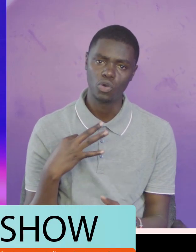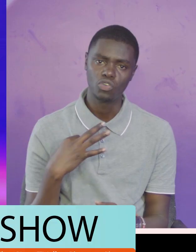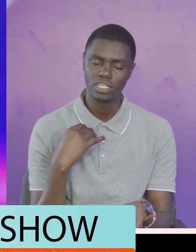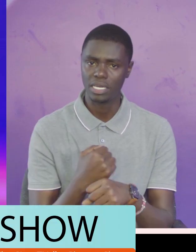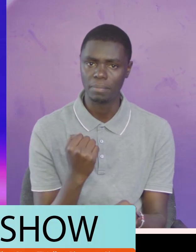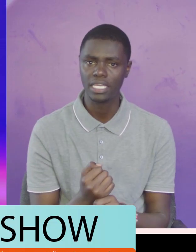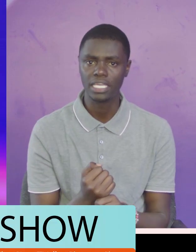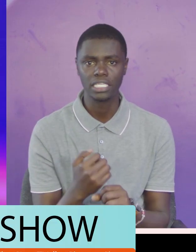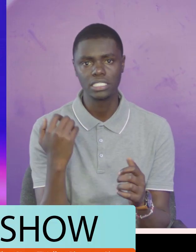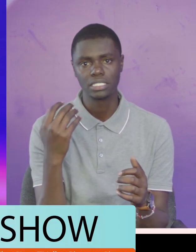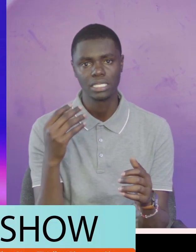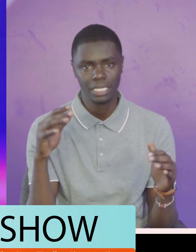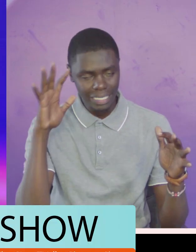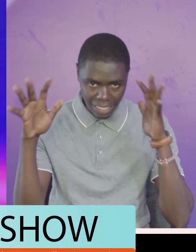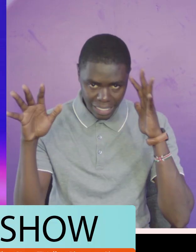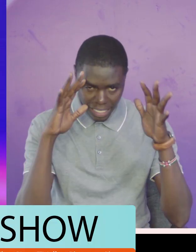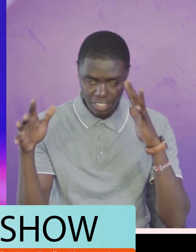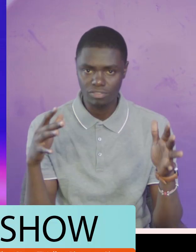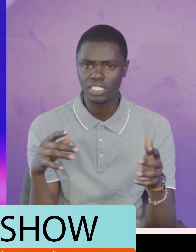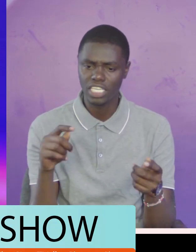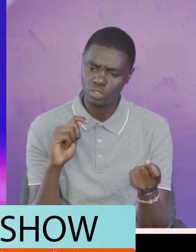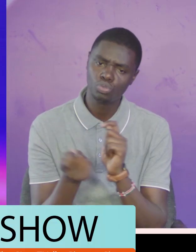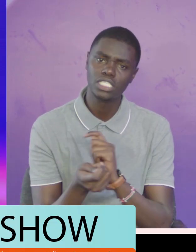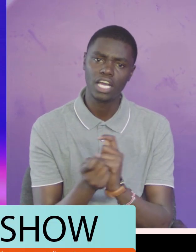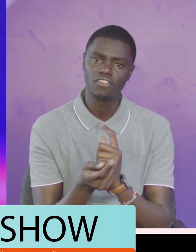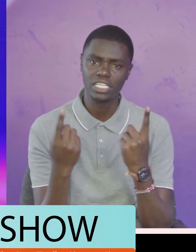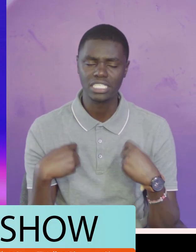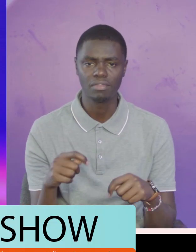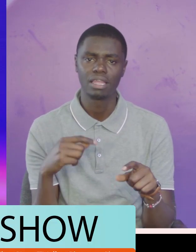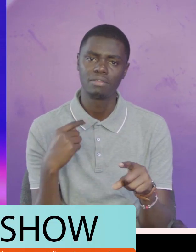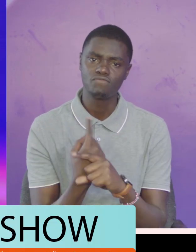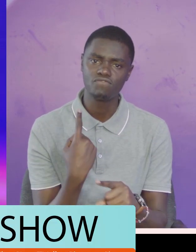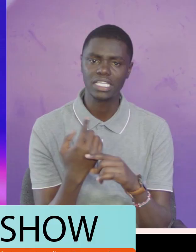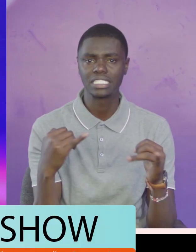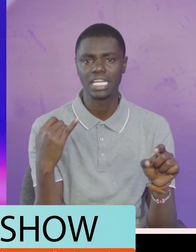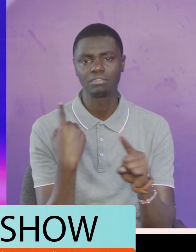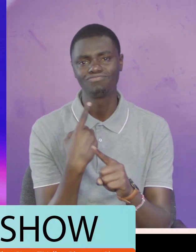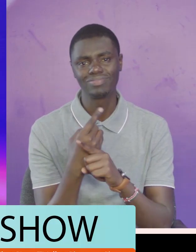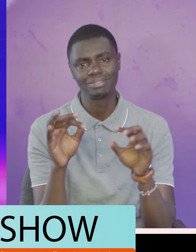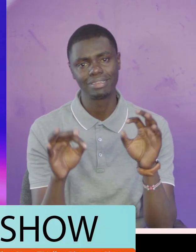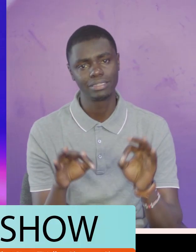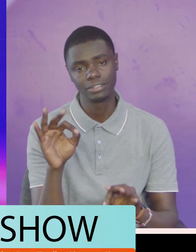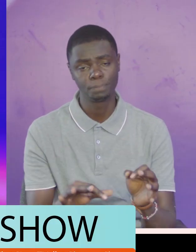love that. I love switching up outfits and wearing them differently, trying different styles.